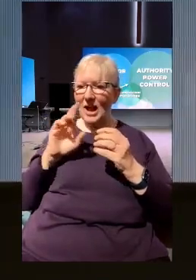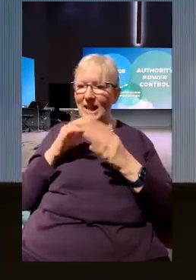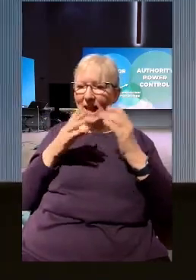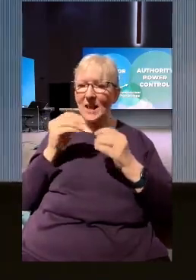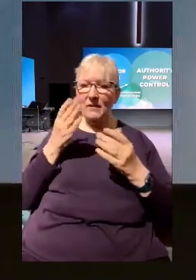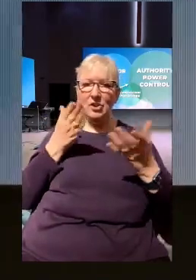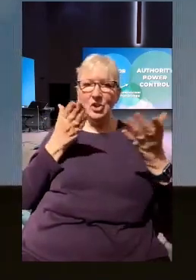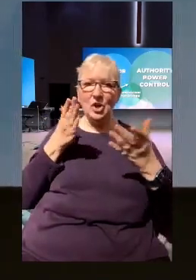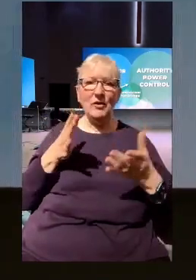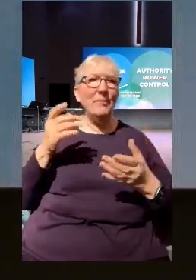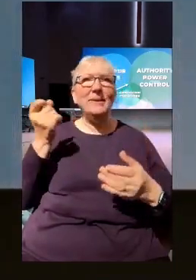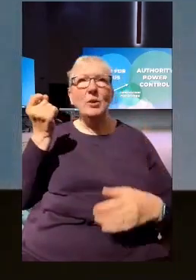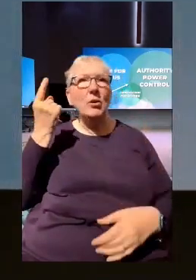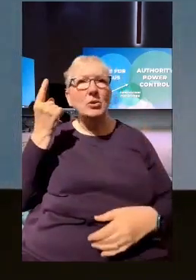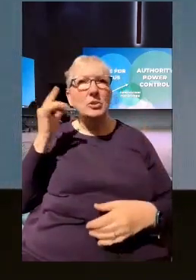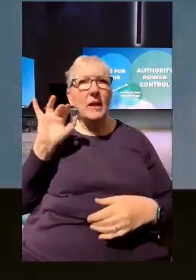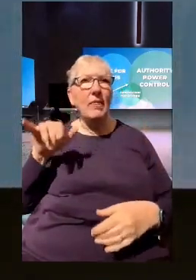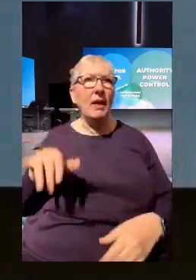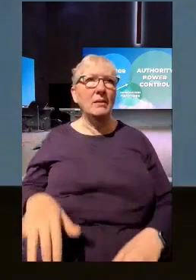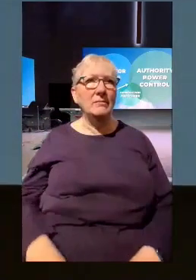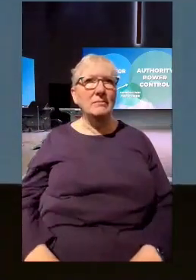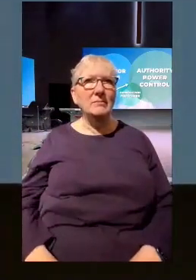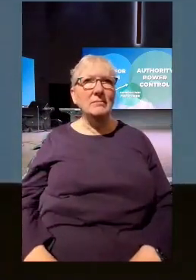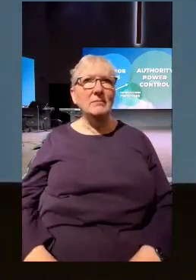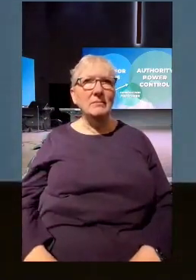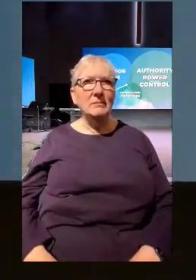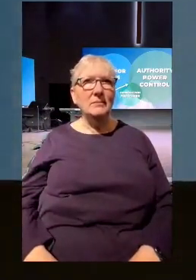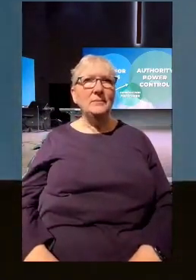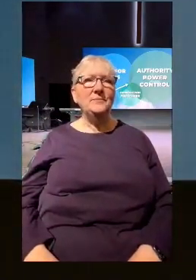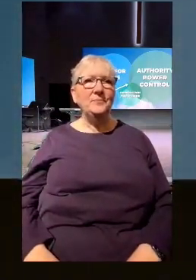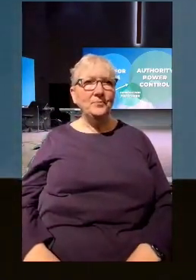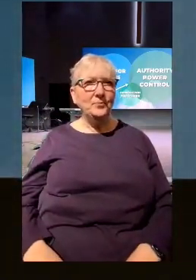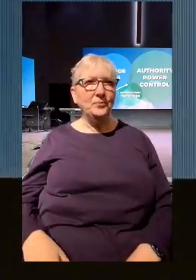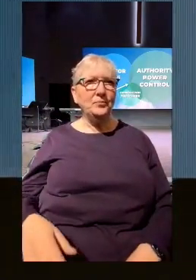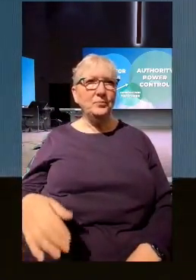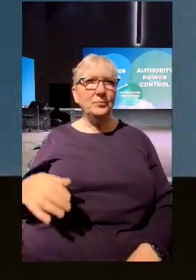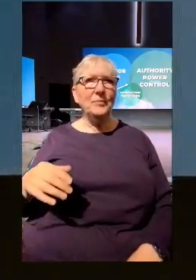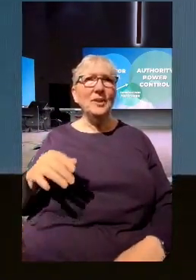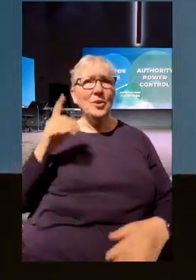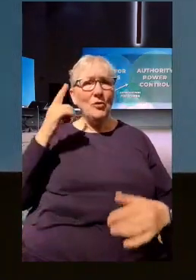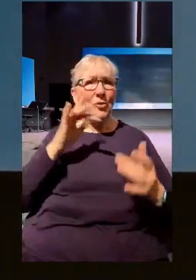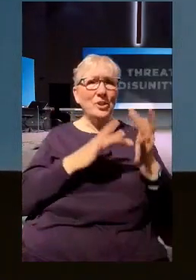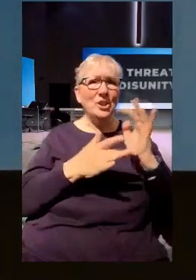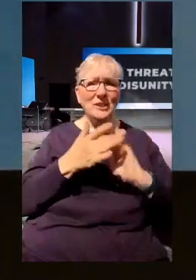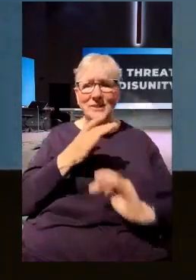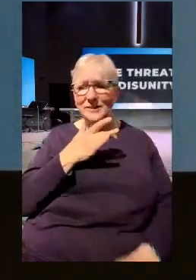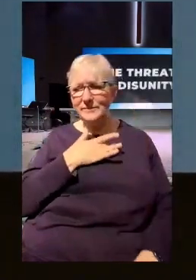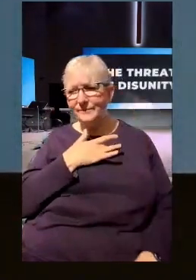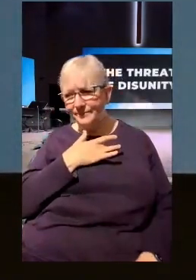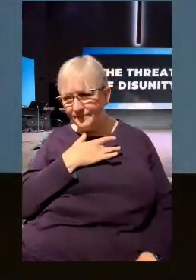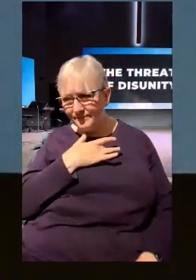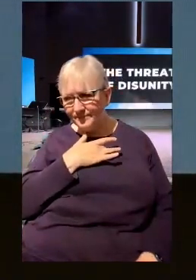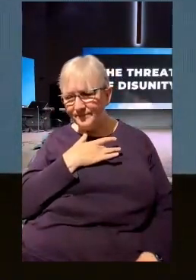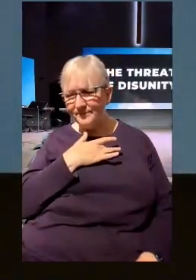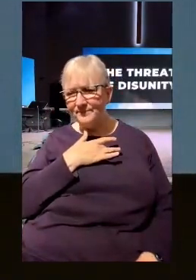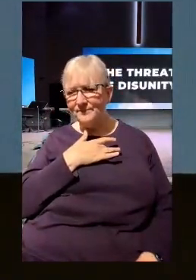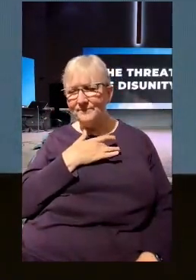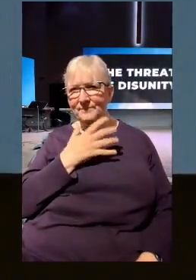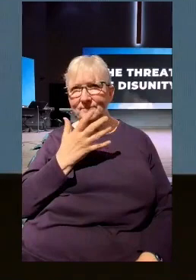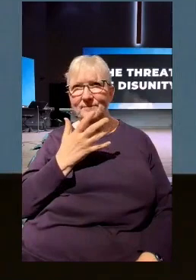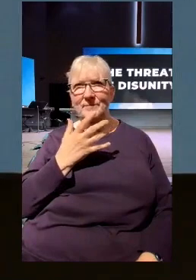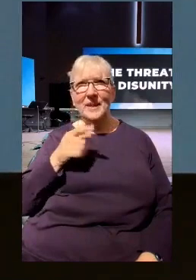That quibbling brings us to a moment that must have frustrated Jesus as much as it broke his heart. They begin